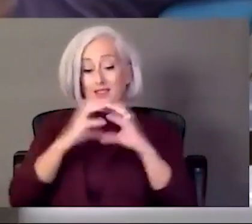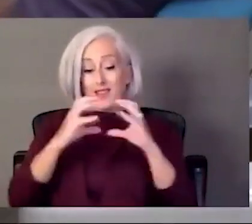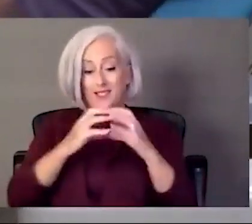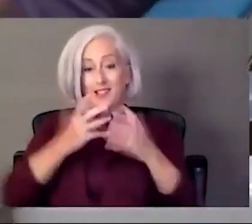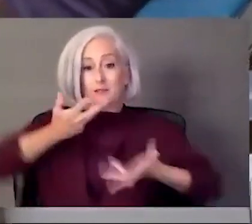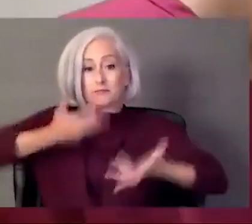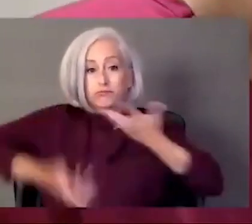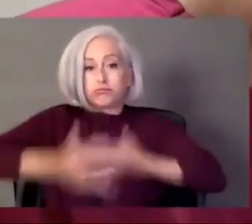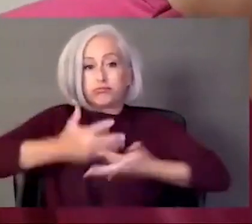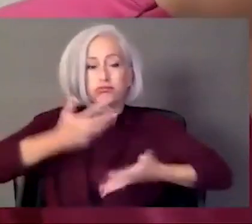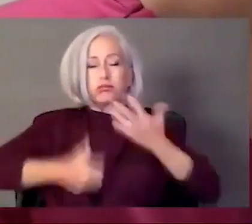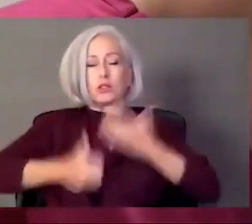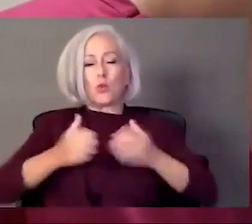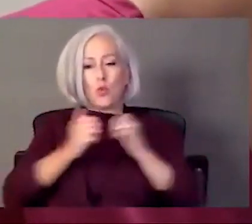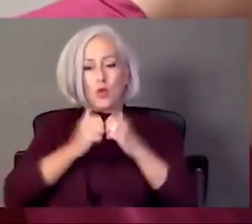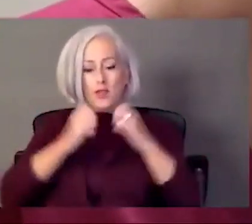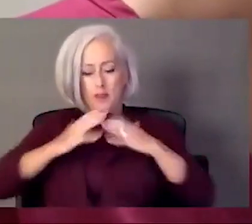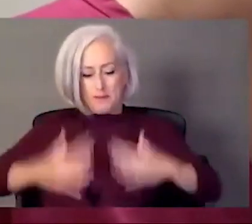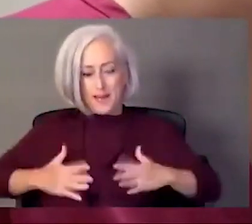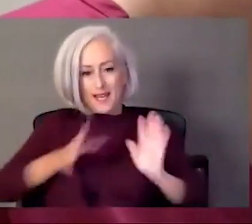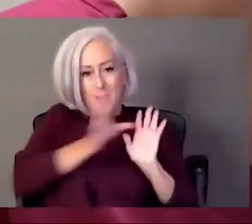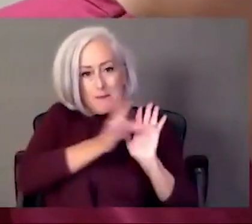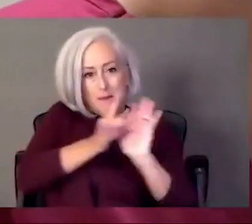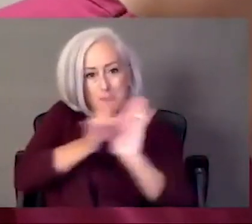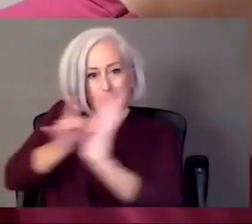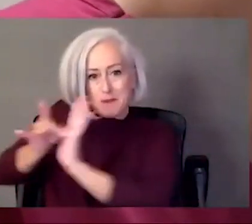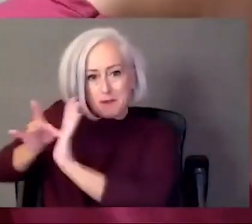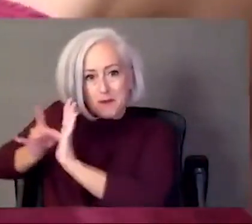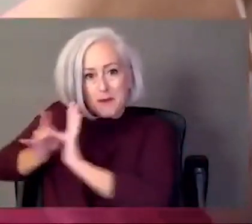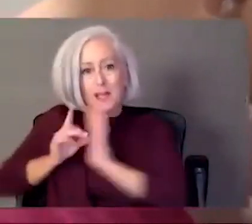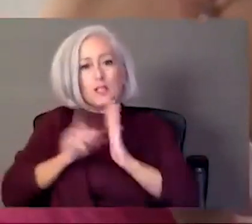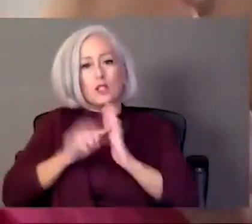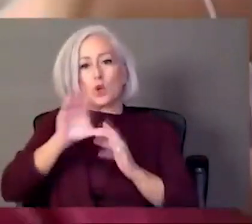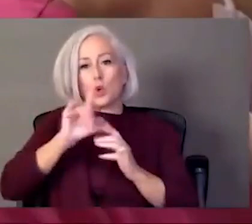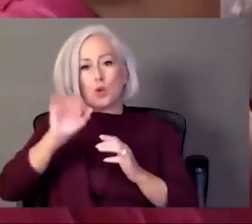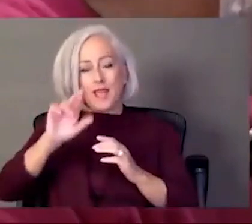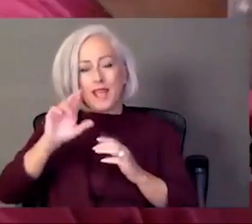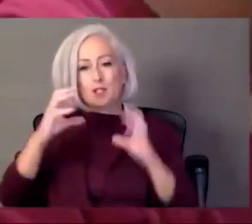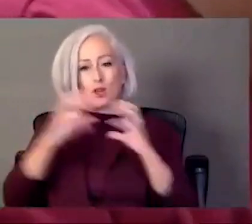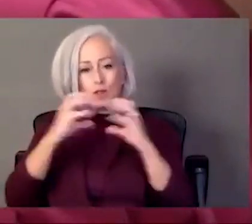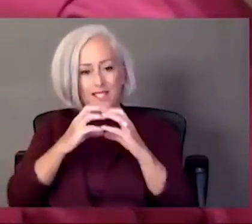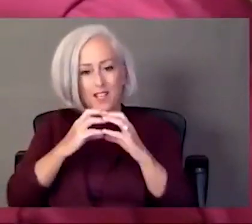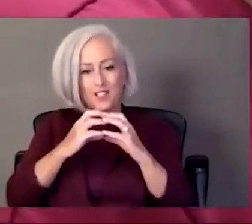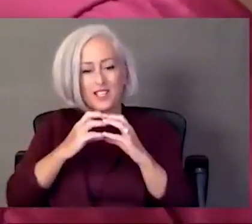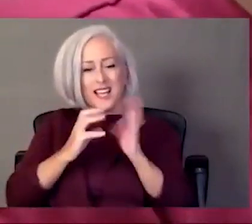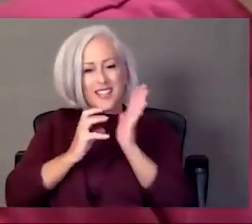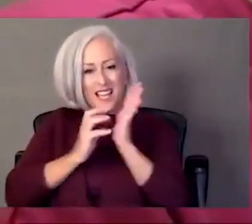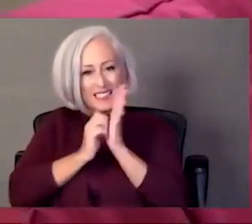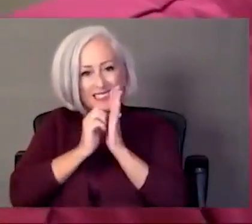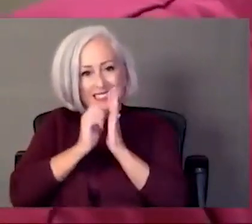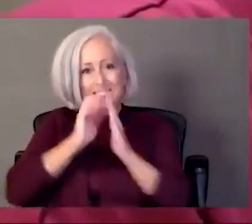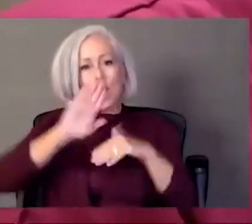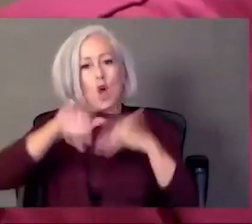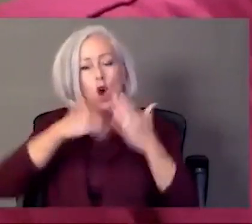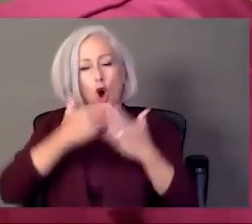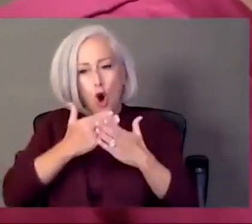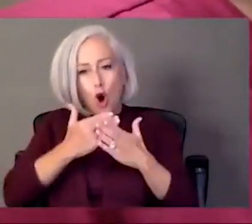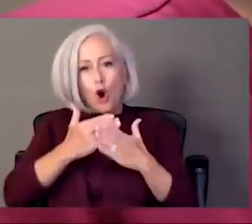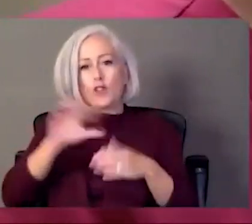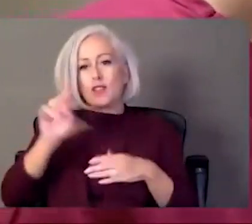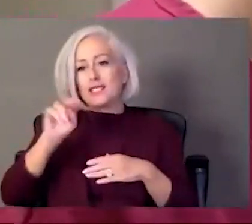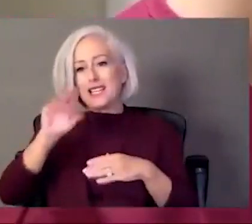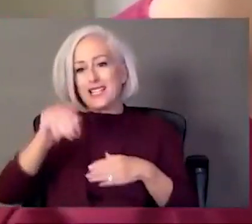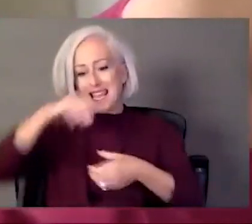their cancer cells, they punch a hole in them, release molecules that go in and chop up the DNA, the chromosomes inside of the cell. It's really